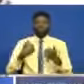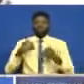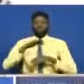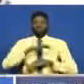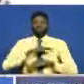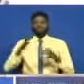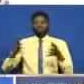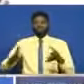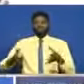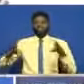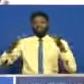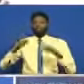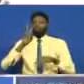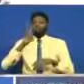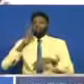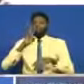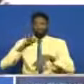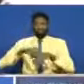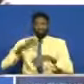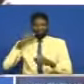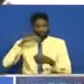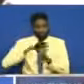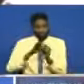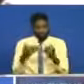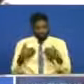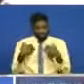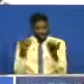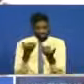COVID situation, certainly this is a